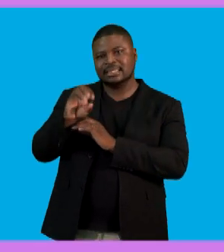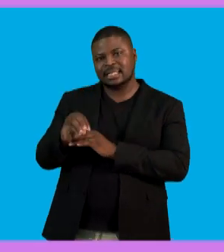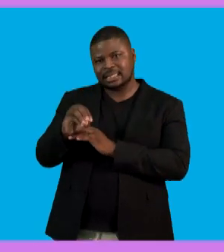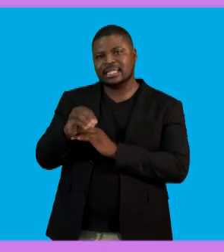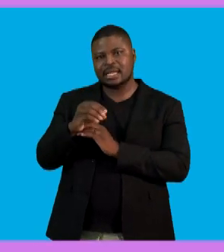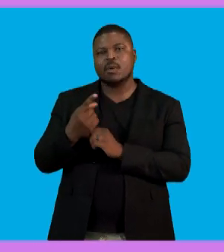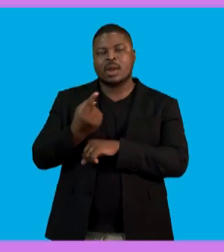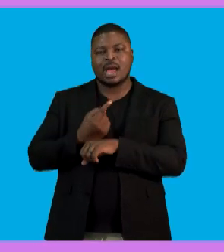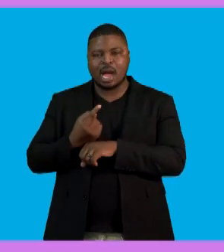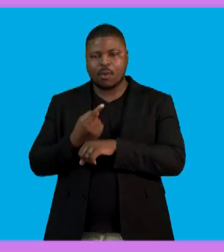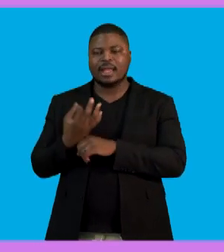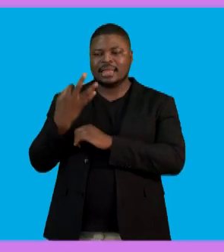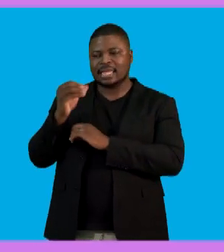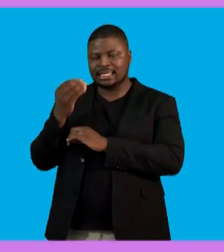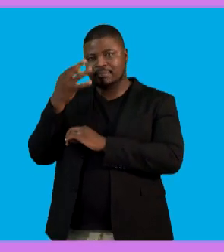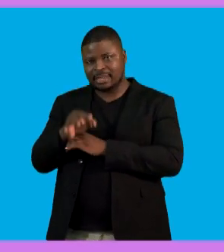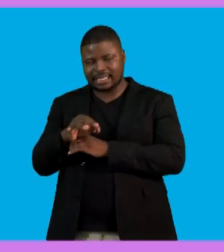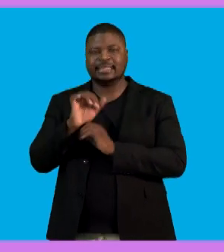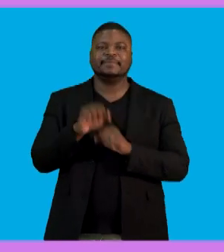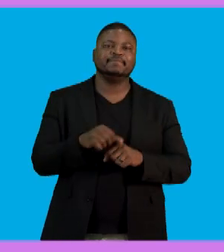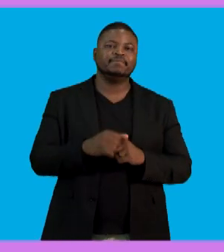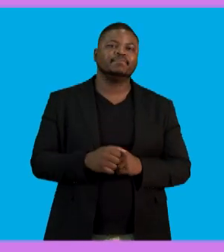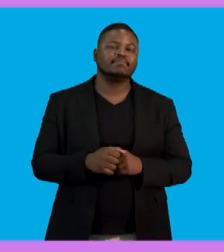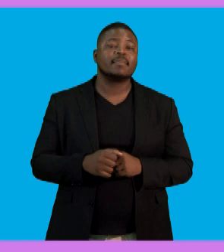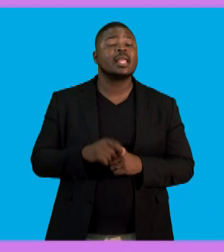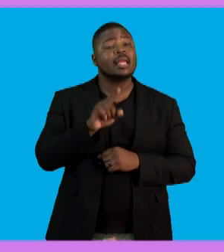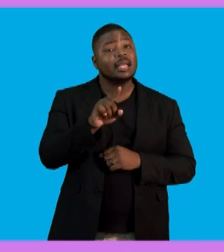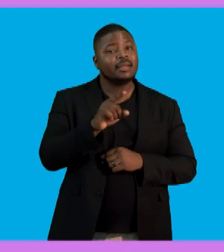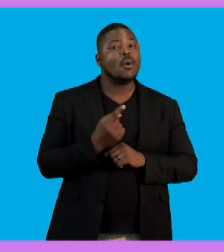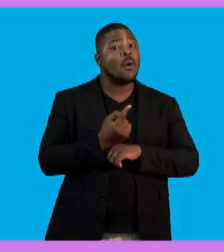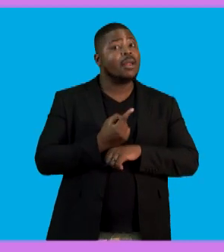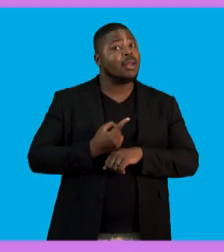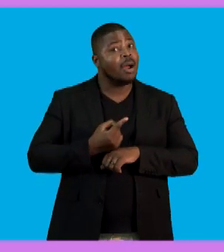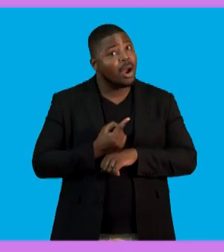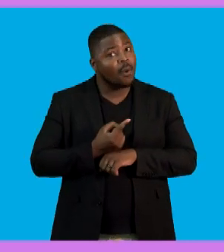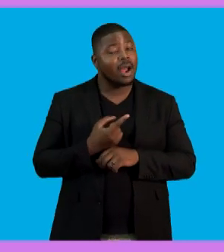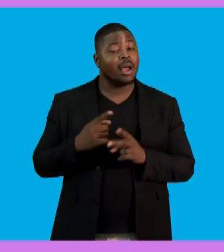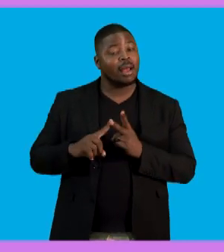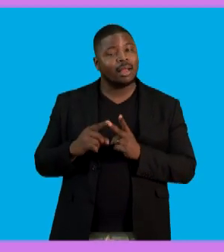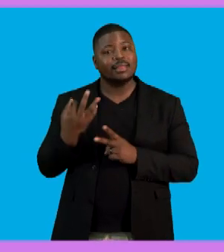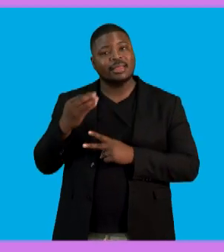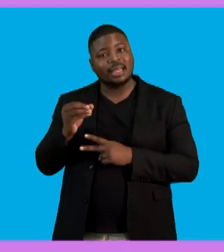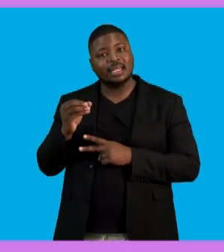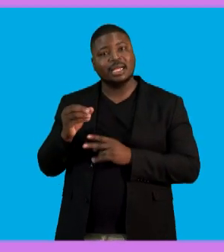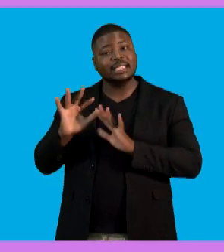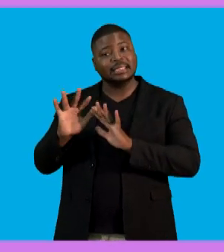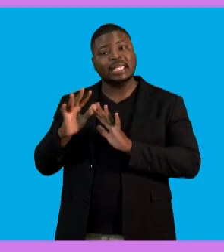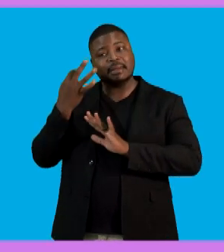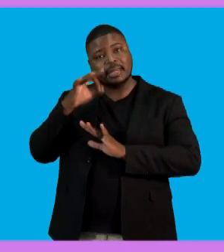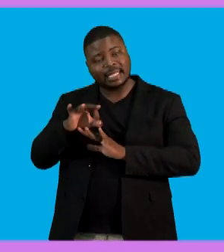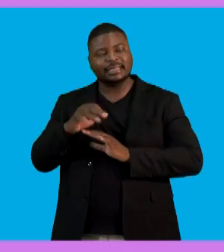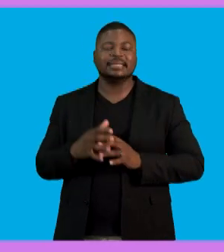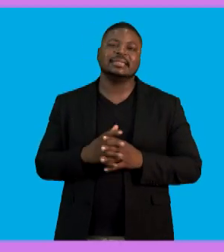minutes. Therefore, we can express this in hours and minutes. Then we have 1 hour. This will take her 1 hour and